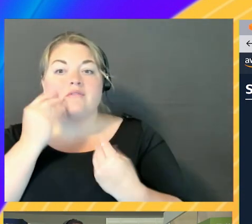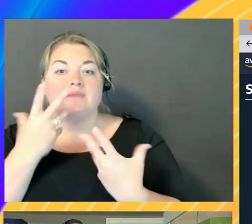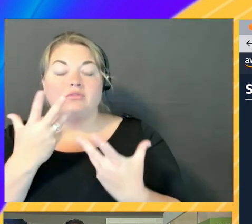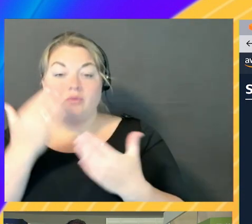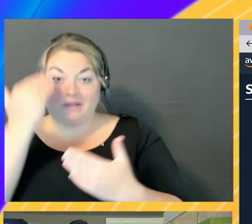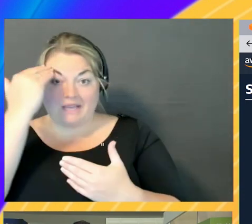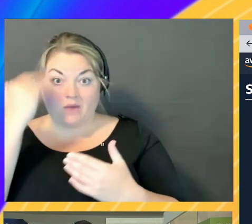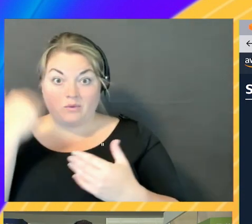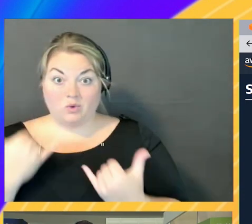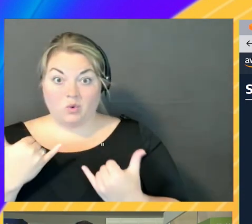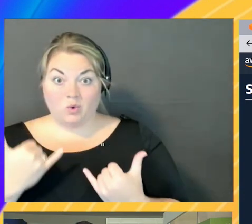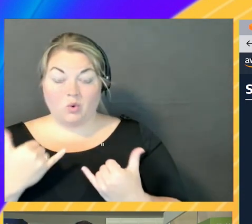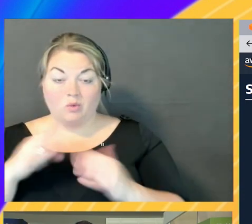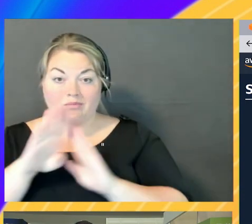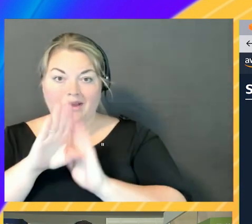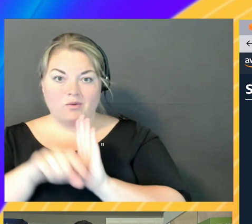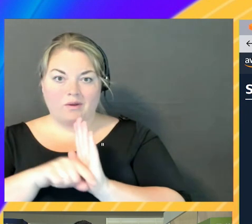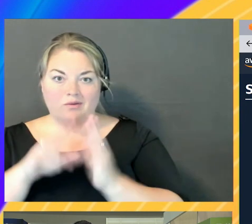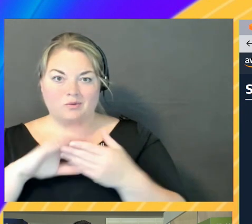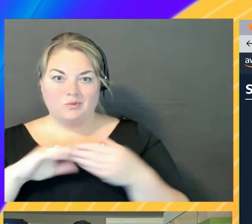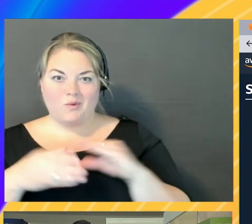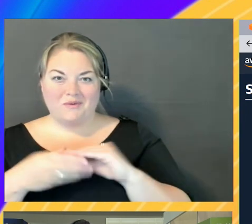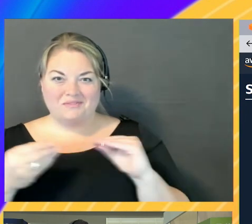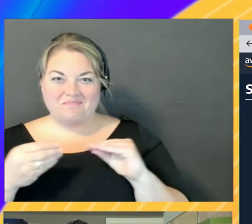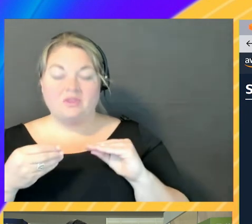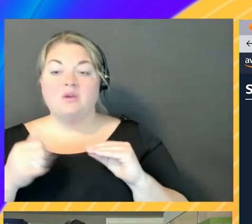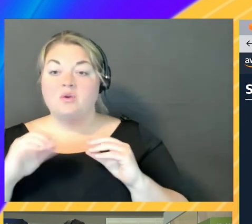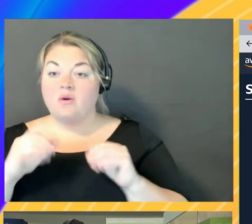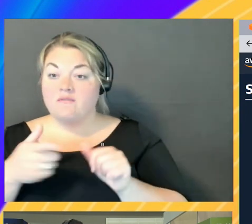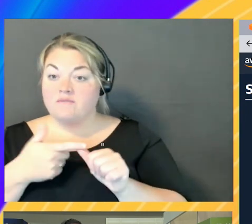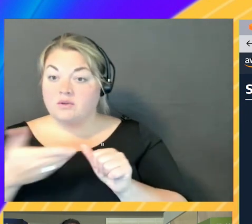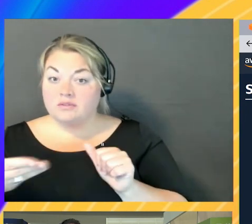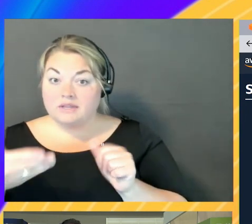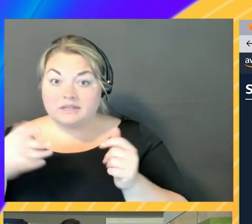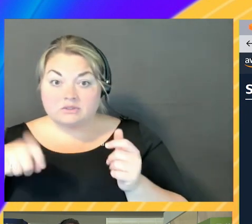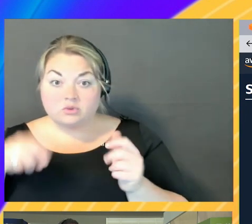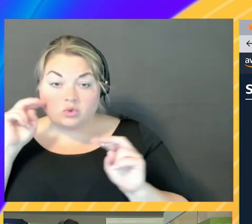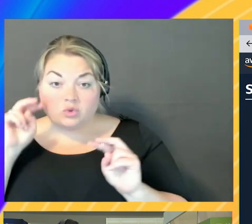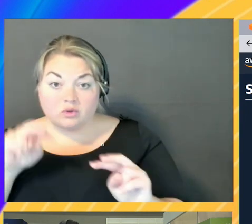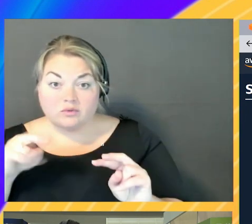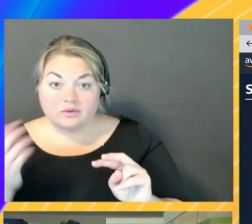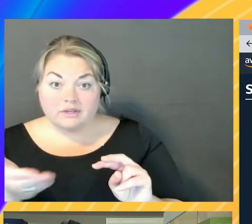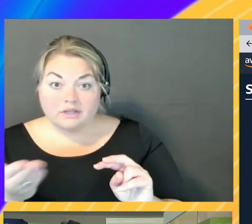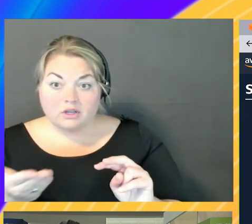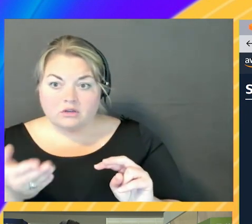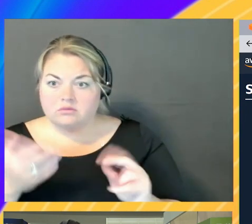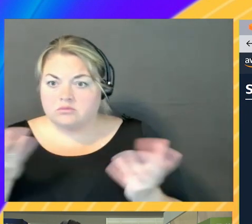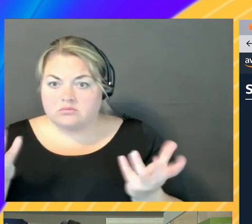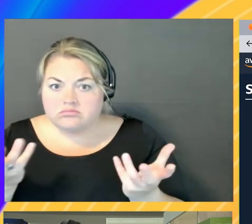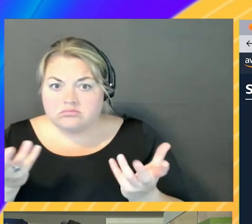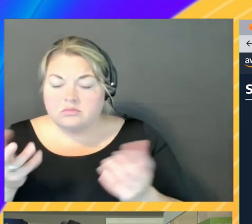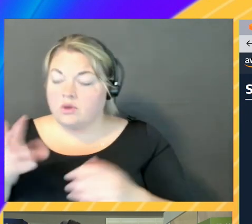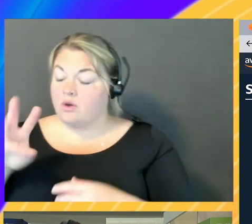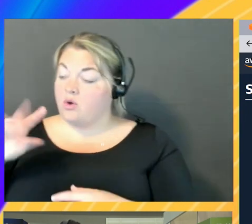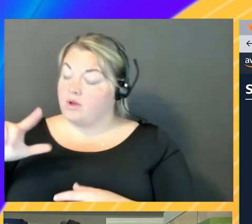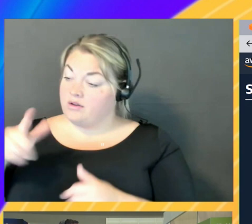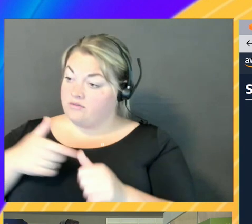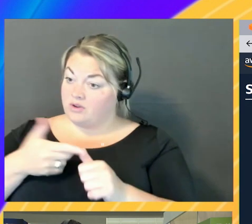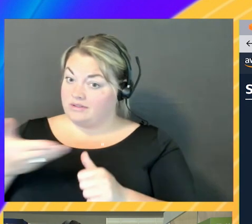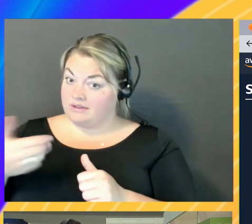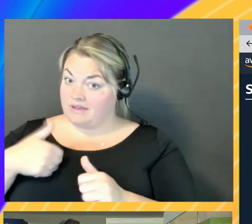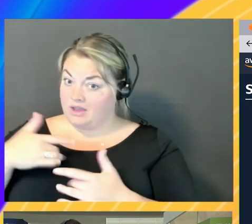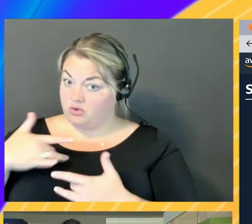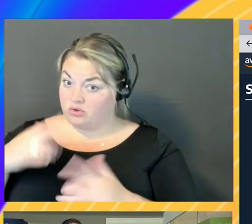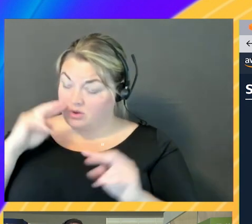Yep. what we're trying to do. So what's the first thing that I should look for here, or that our viewers should look for? So the first thing that I normally look for when I'm completing a